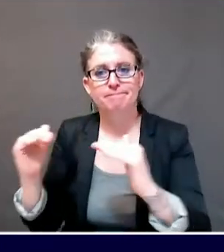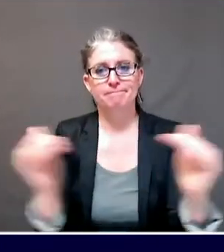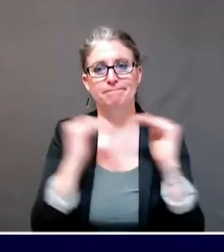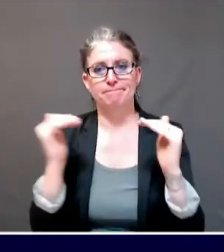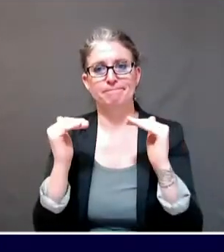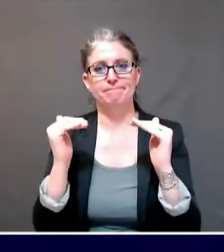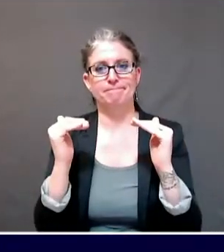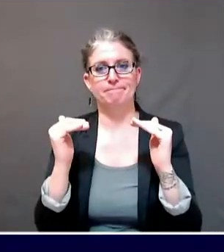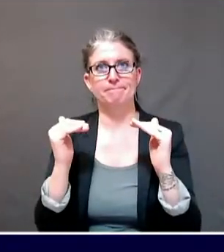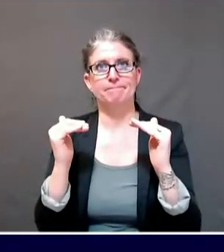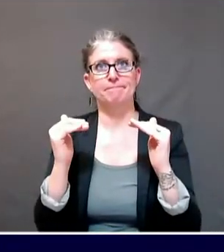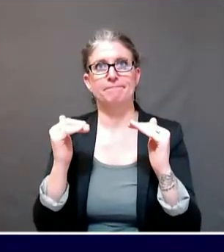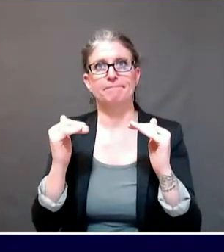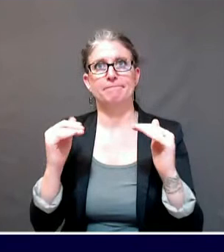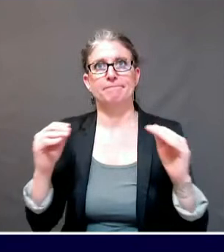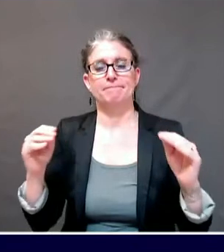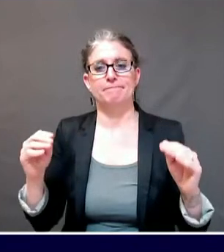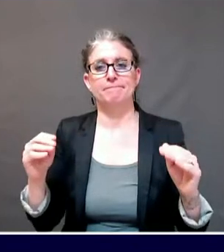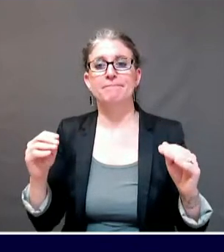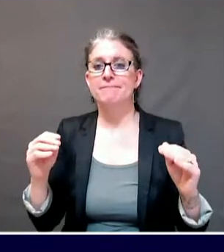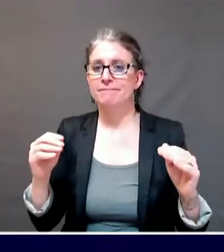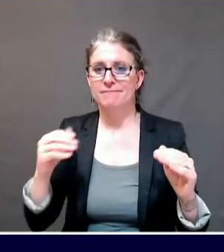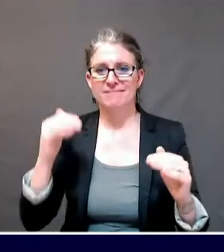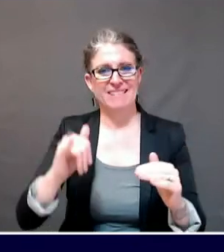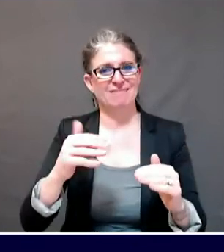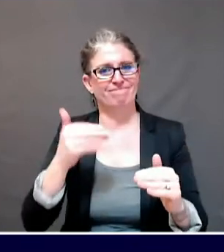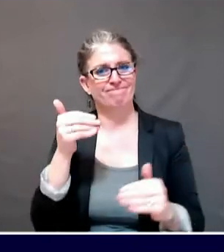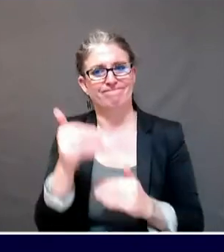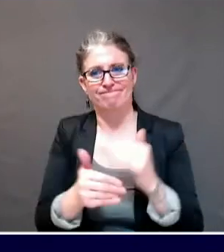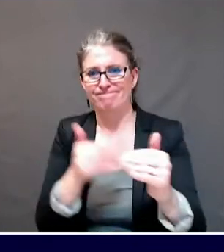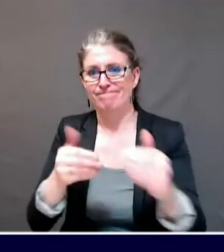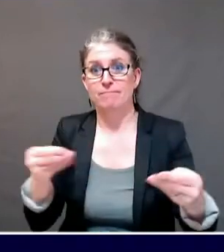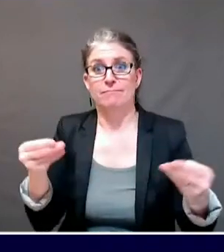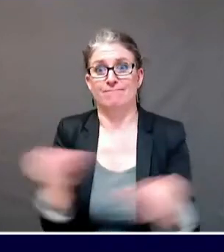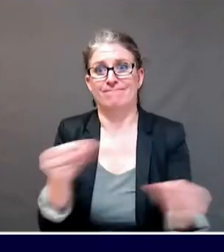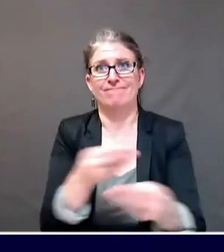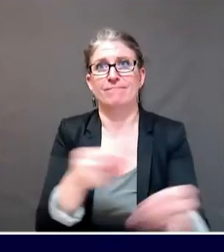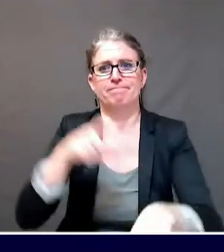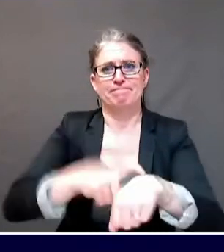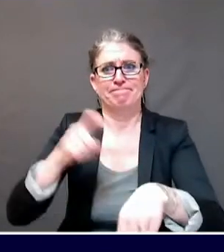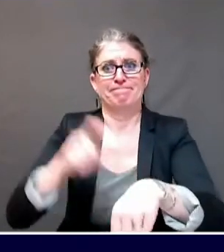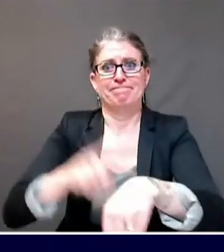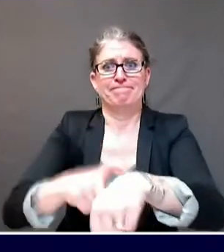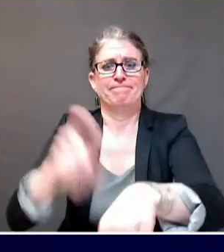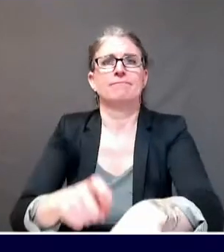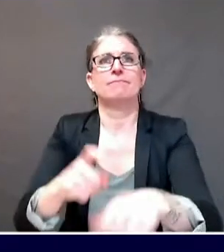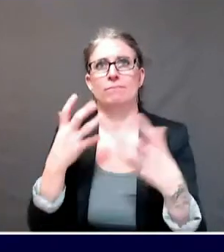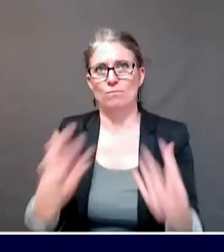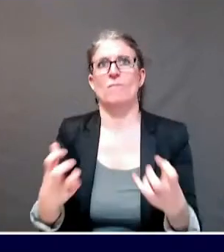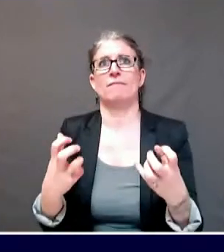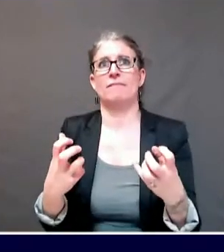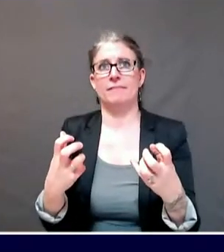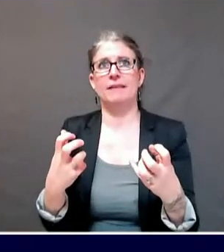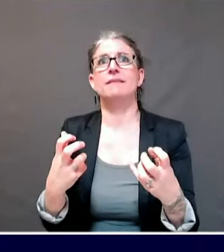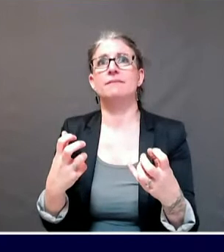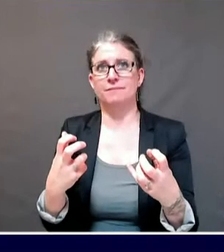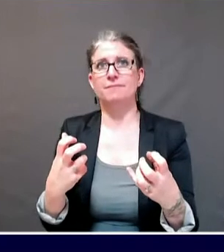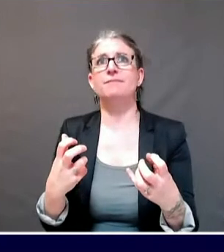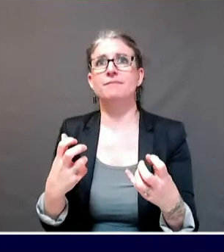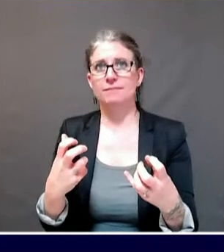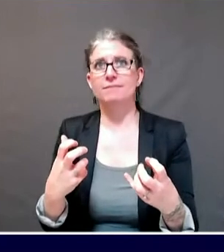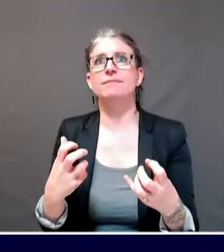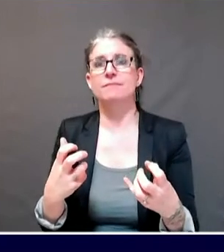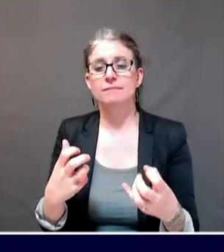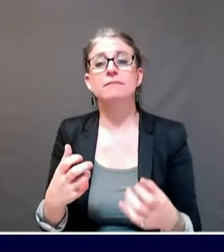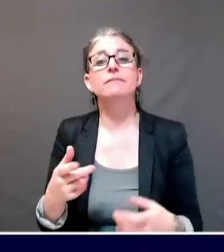provide facilities more than they could administer in a week. If a place can only administer 100 shots a day, we had